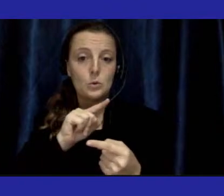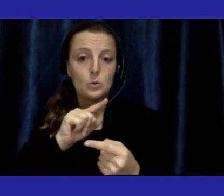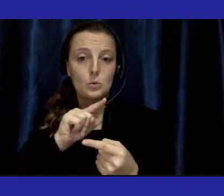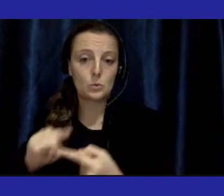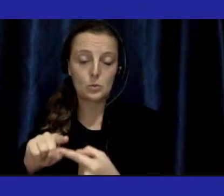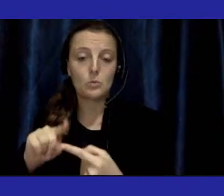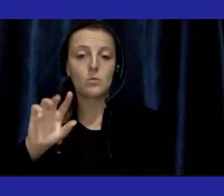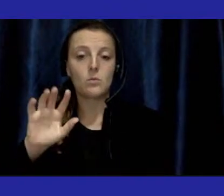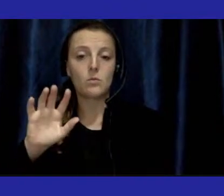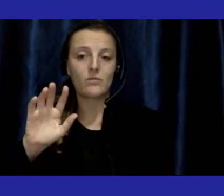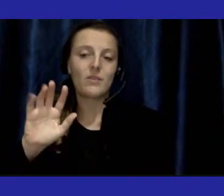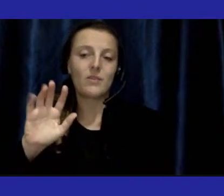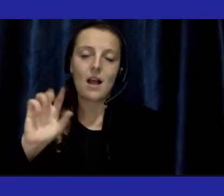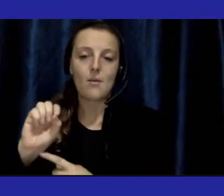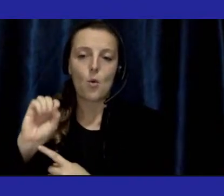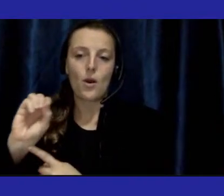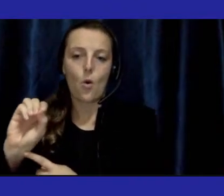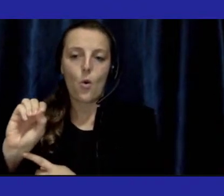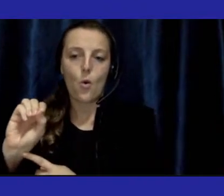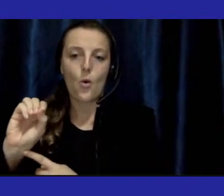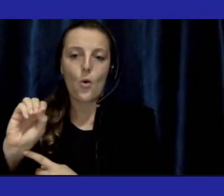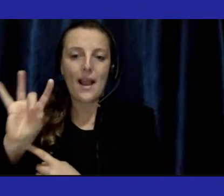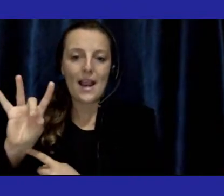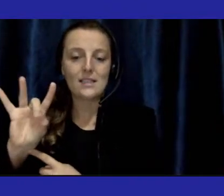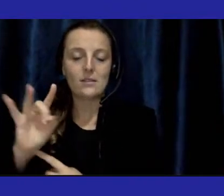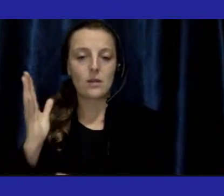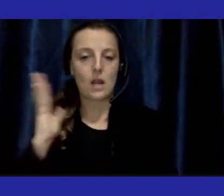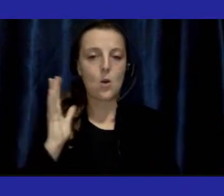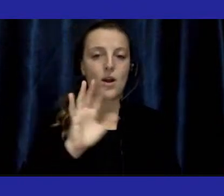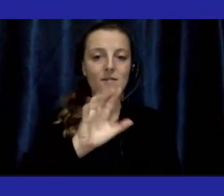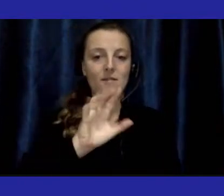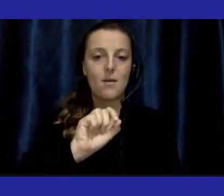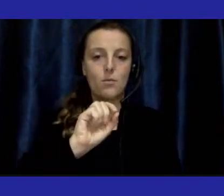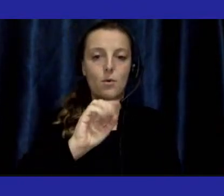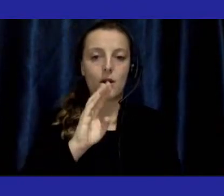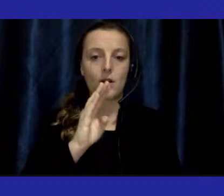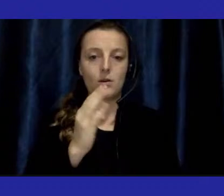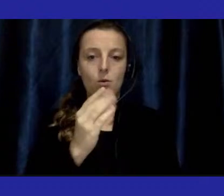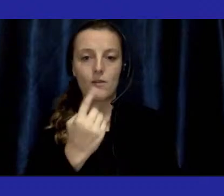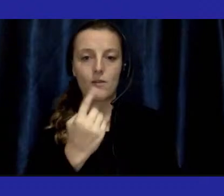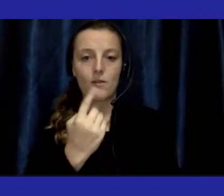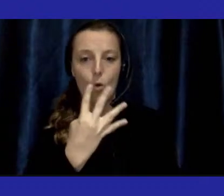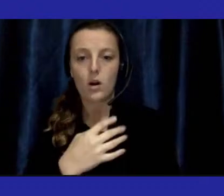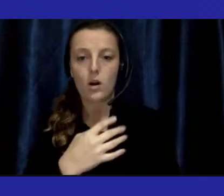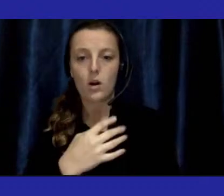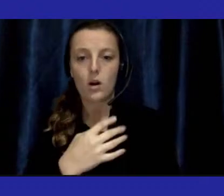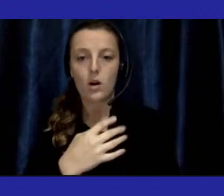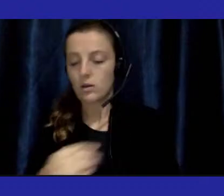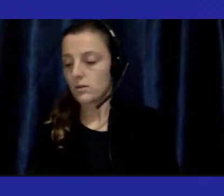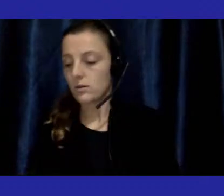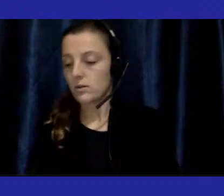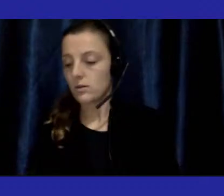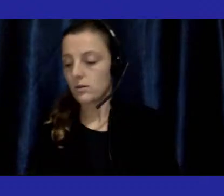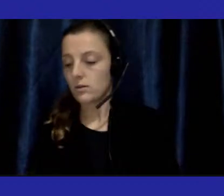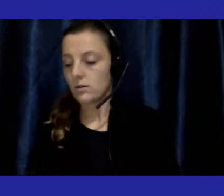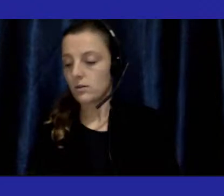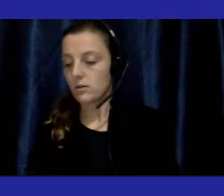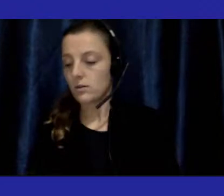4%, but this is in the setting of record volumes across all of our emergency departments.